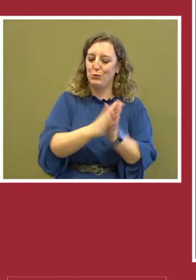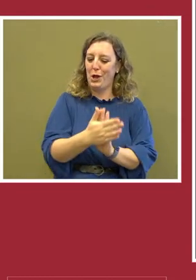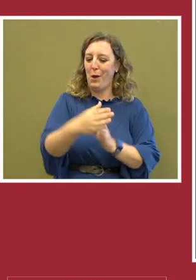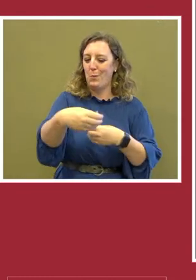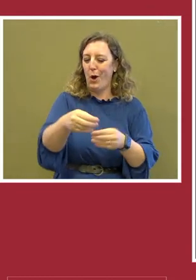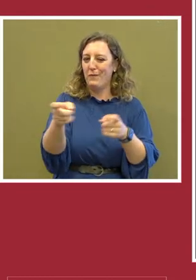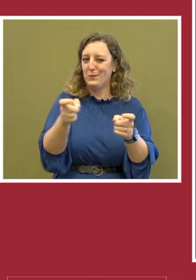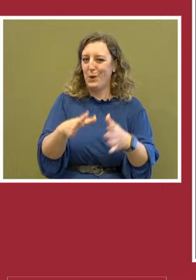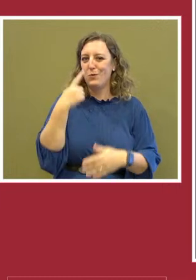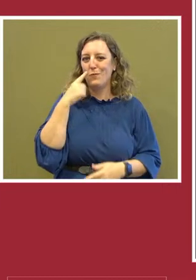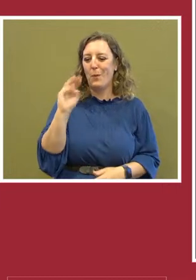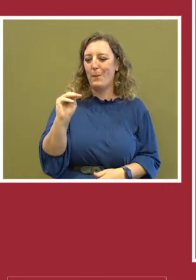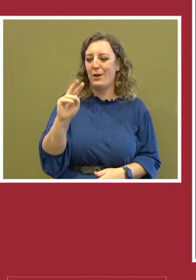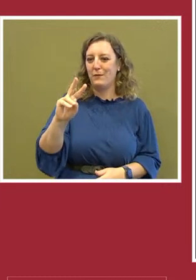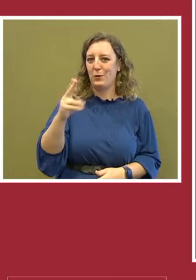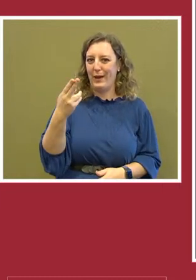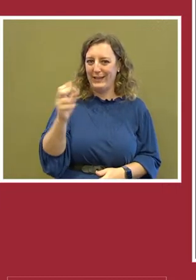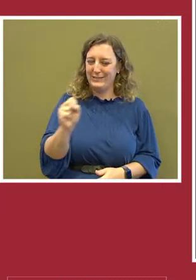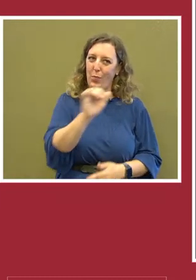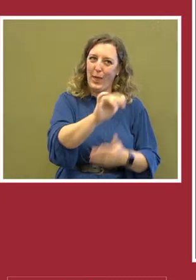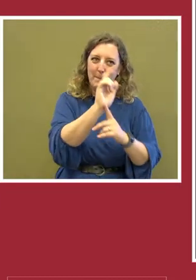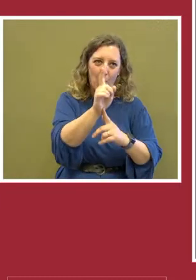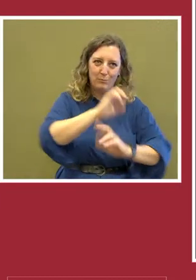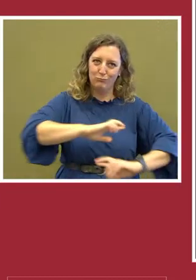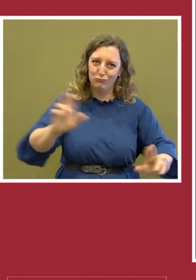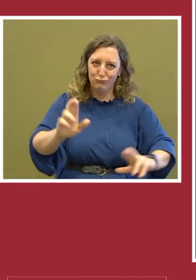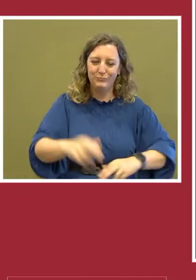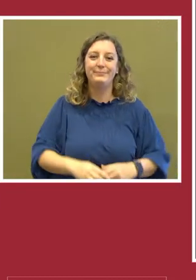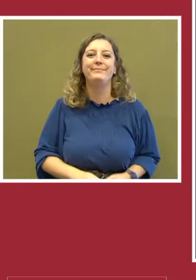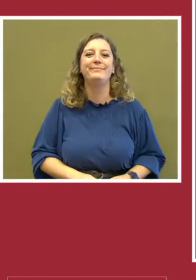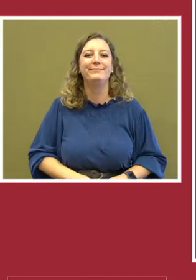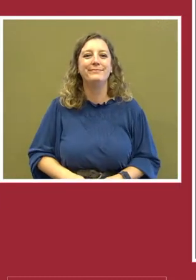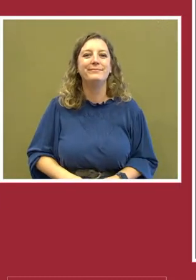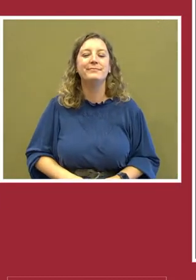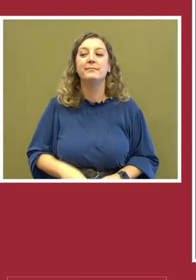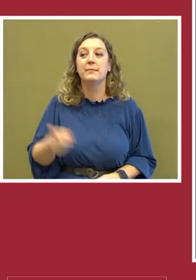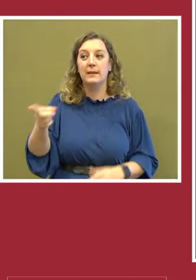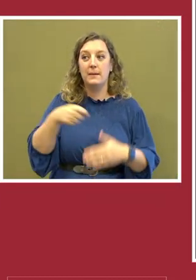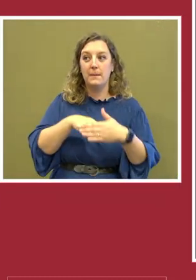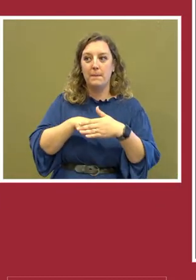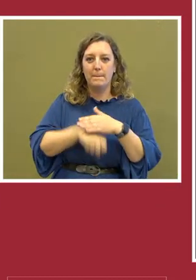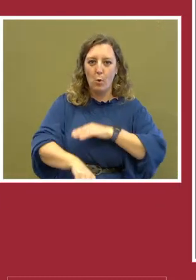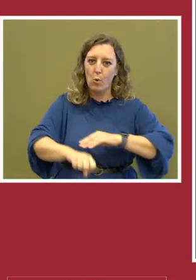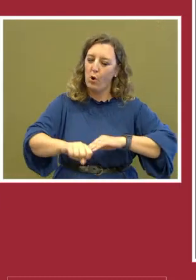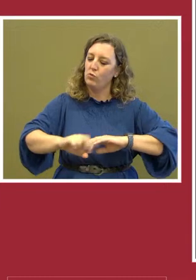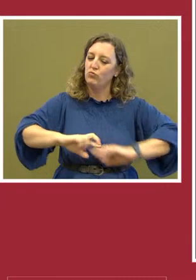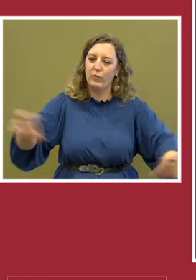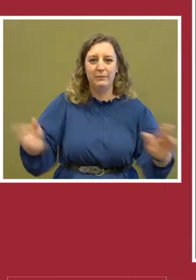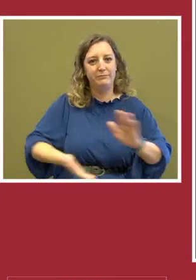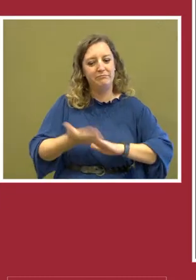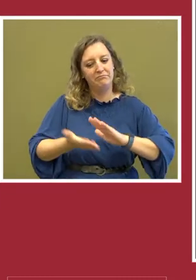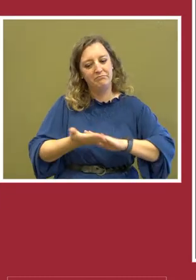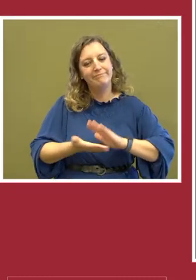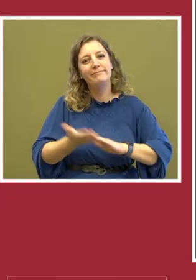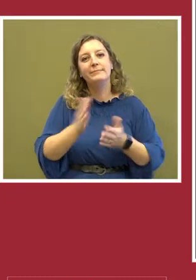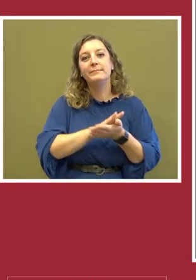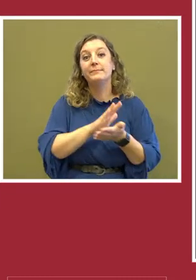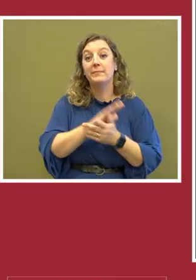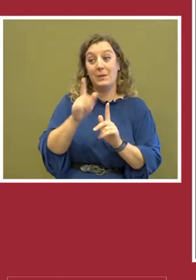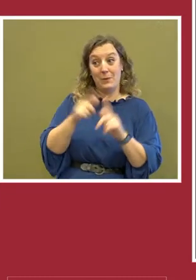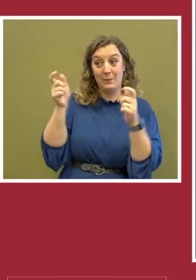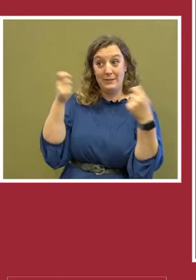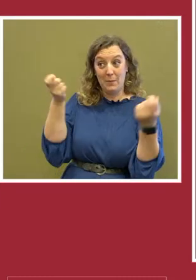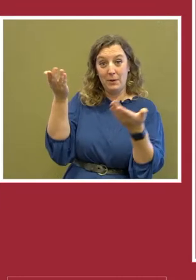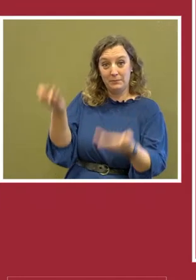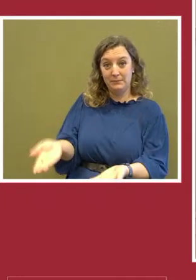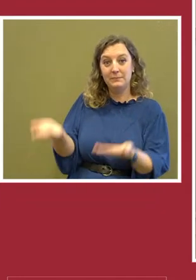manager of Mountain View High School right in that moment. She was born to run our schools. When we celebrate Lindsay, of